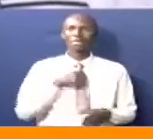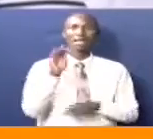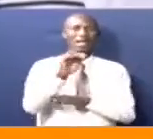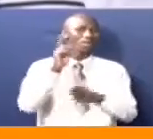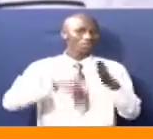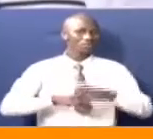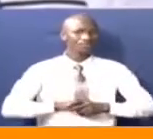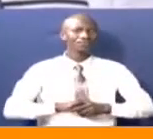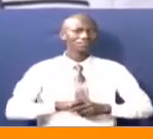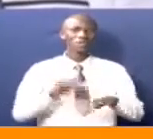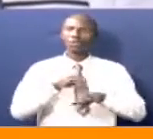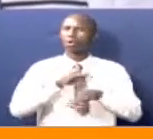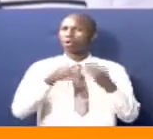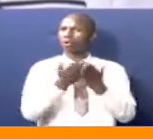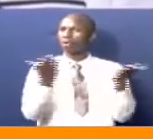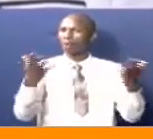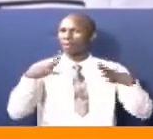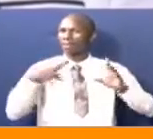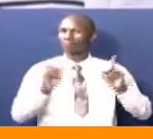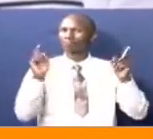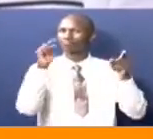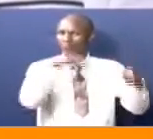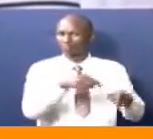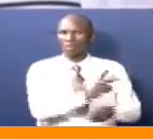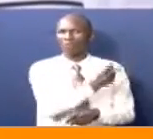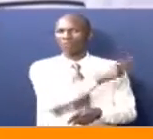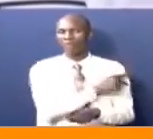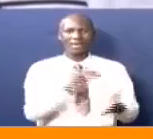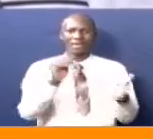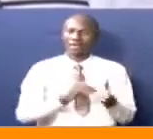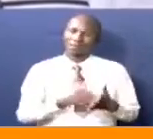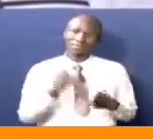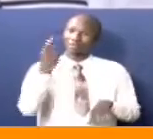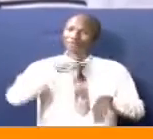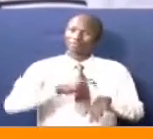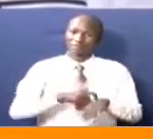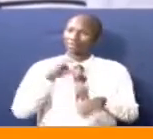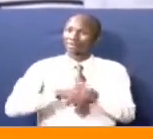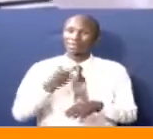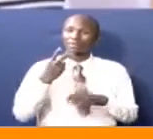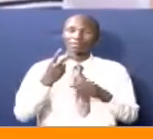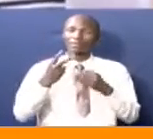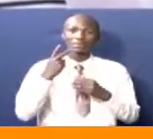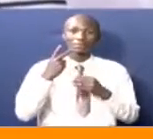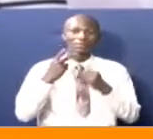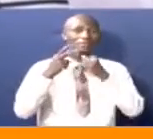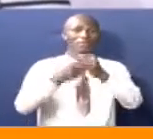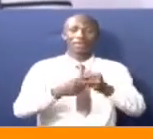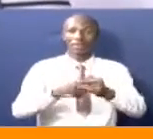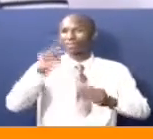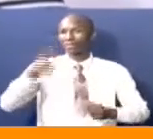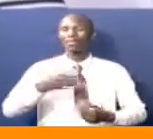to call out to them to come and be vaccinated. Last night we received 700,000 doses of the